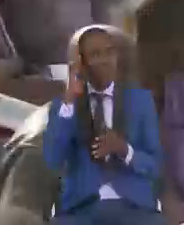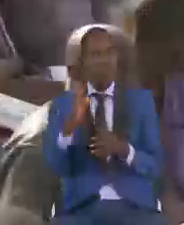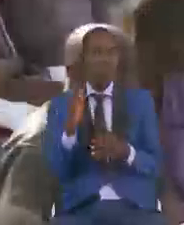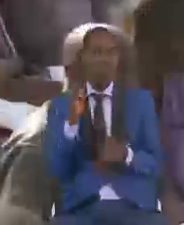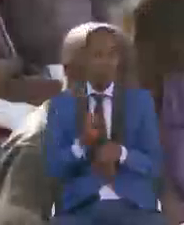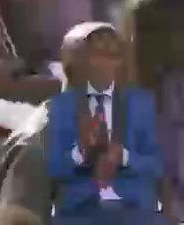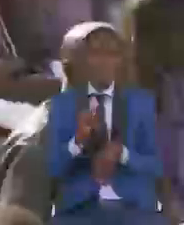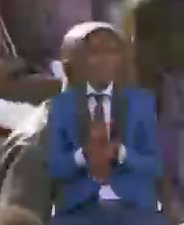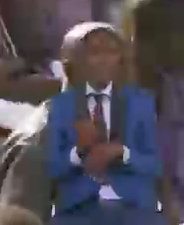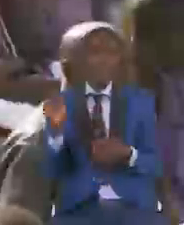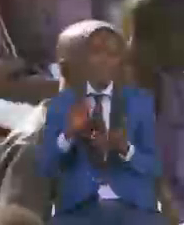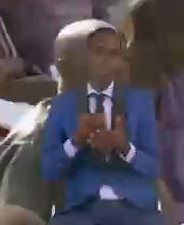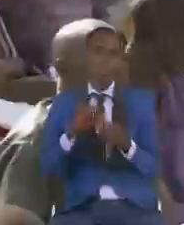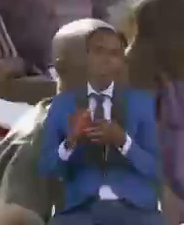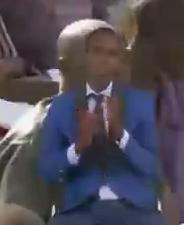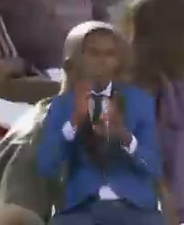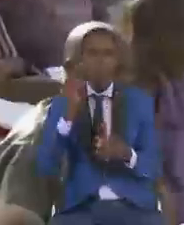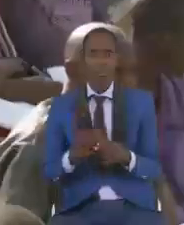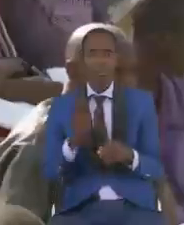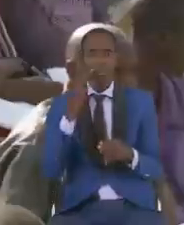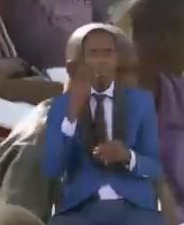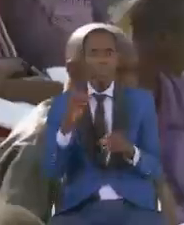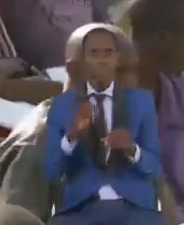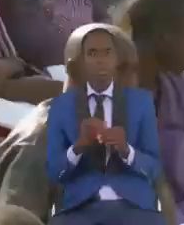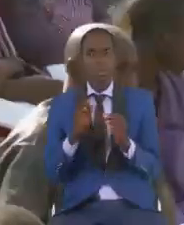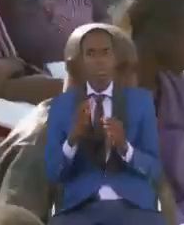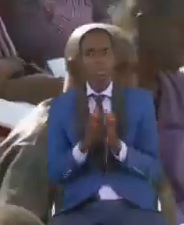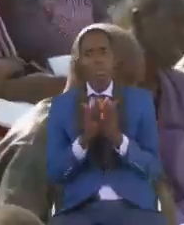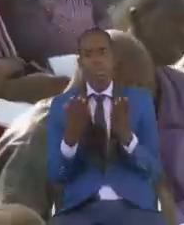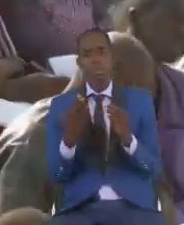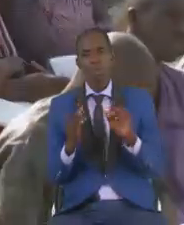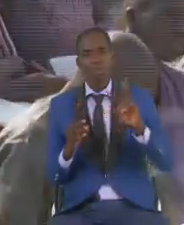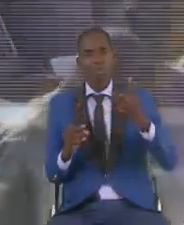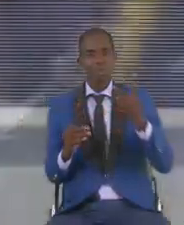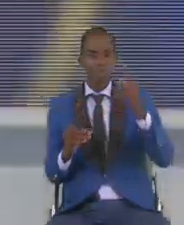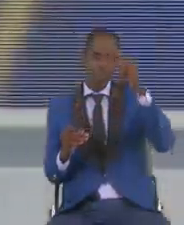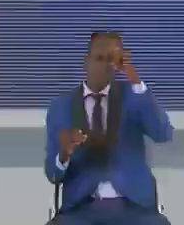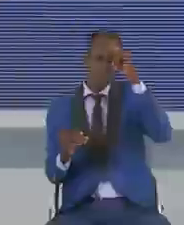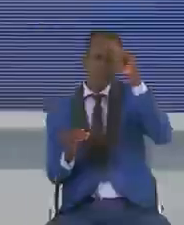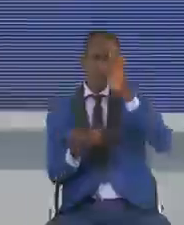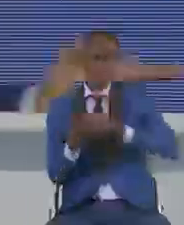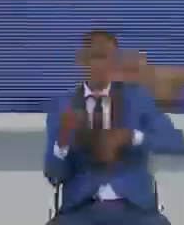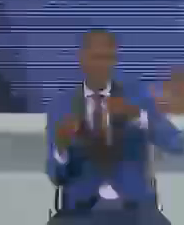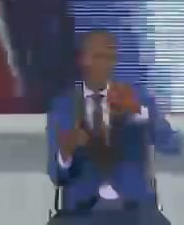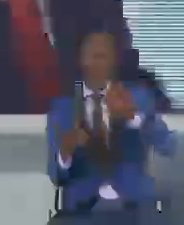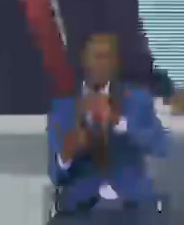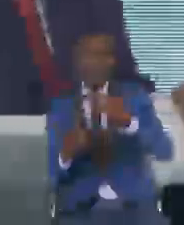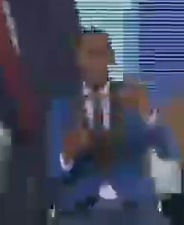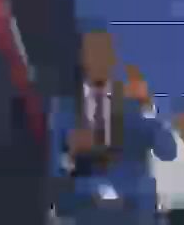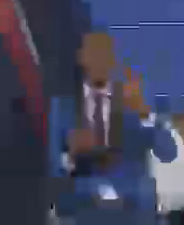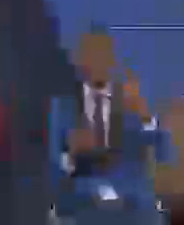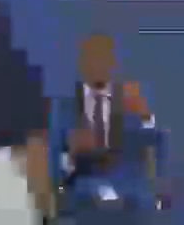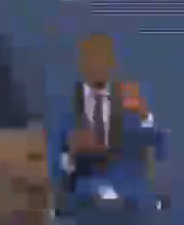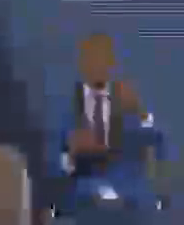will work again. Look at this in 2 Timothy chapter 1. We're looking at verse 6.